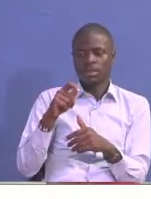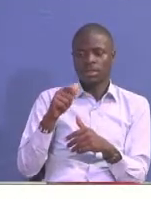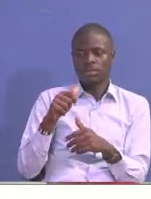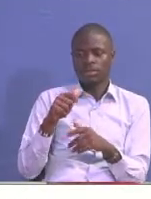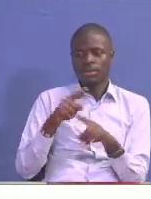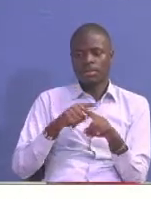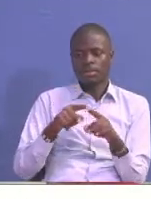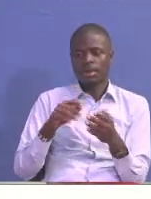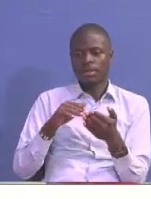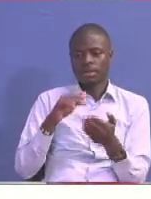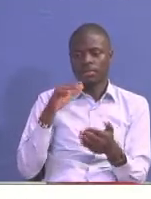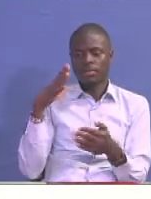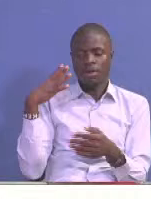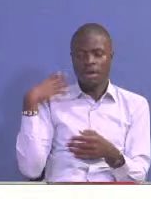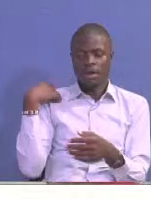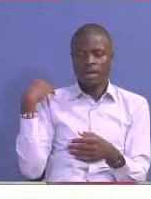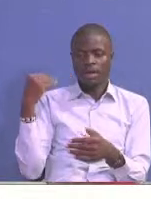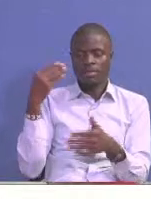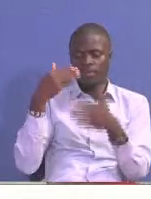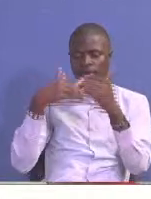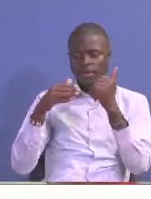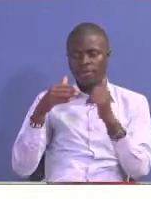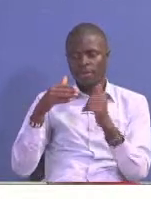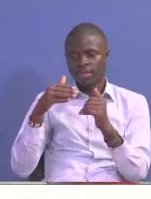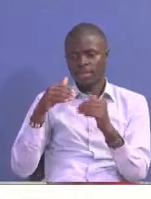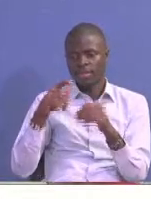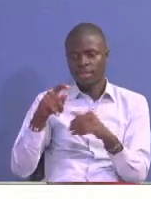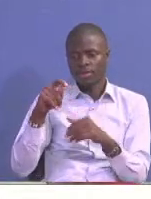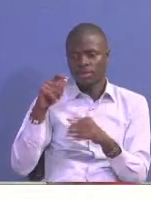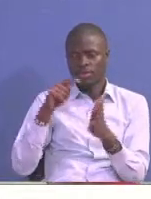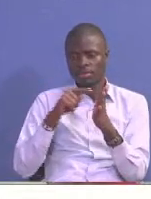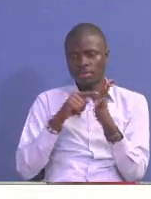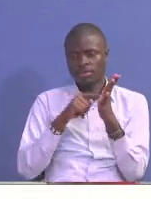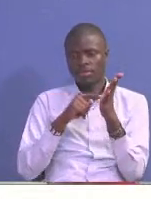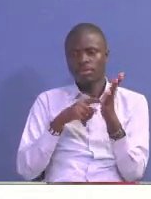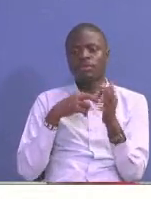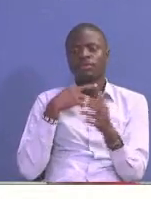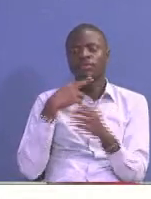there are more number of universities in the top list of 200.